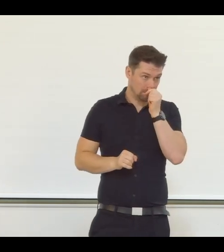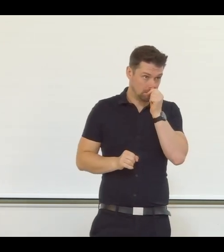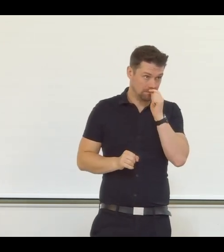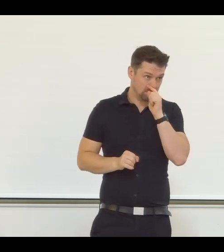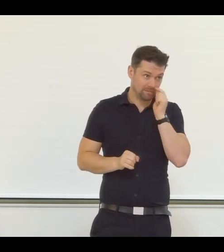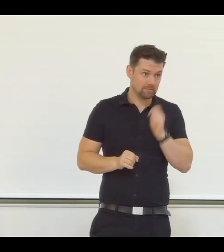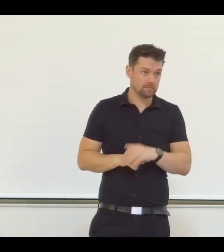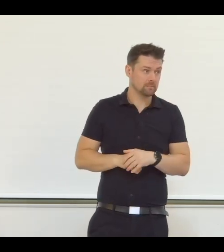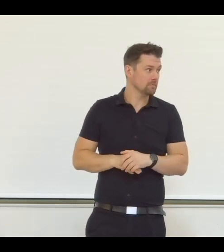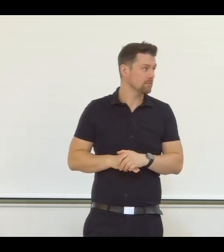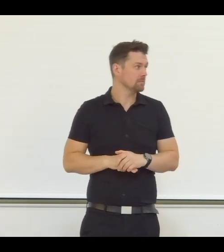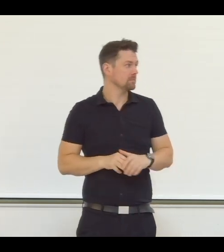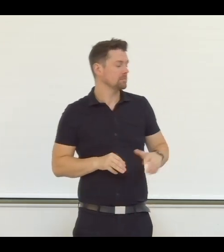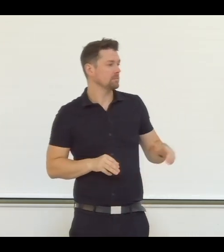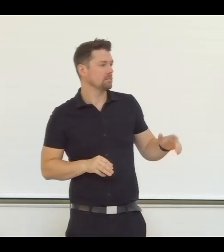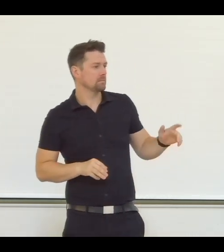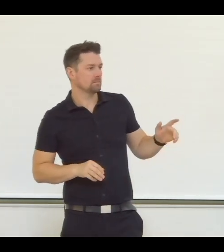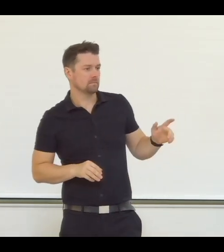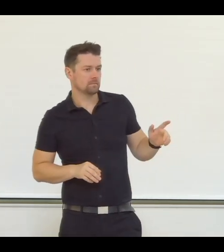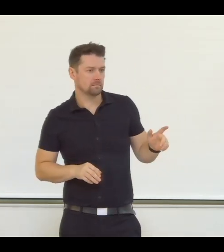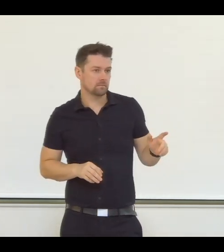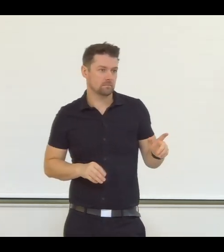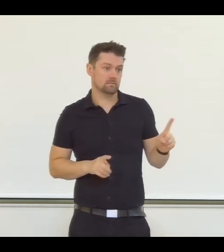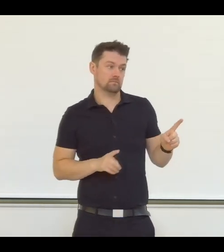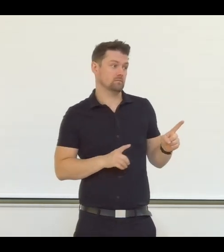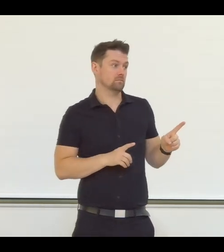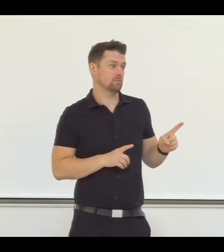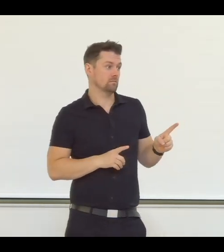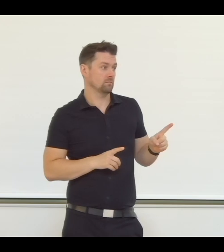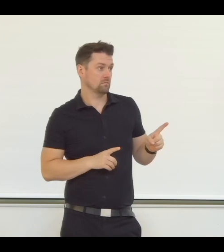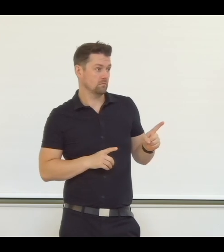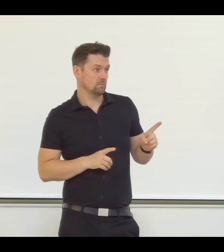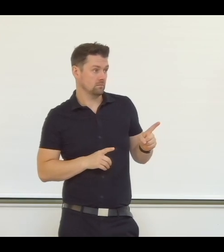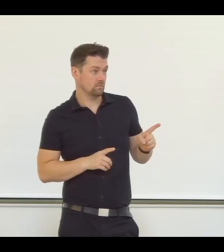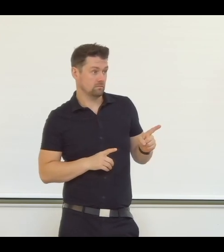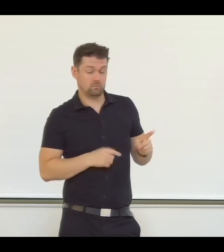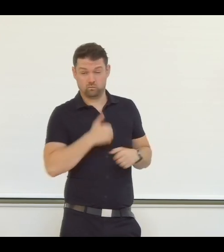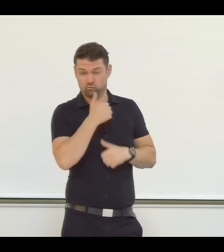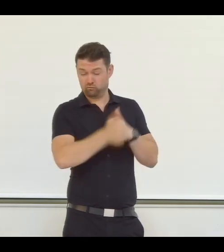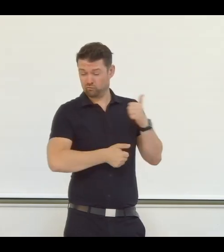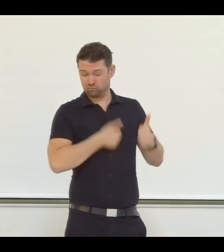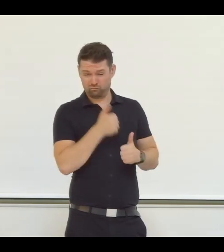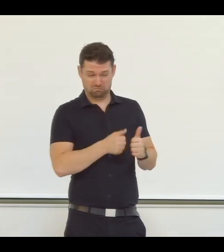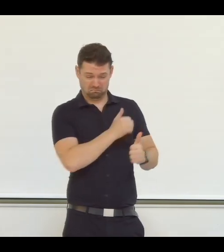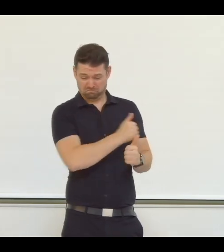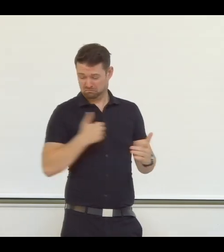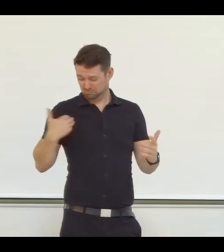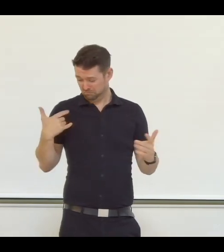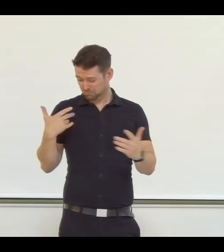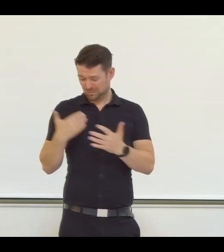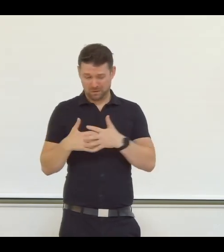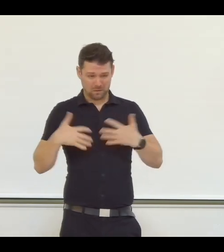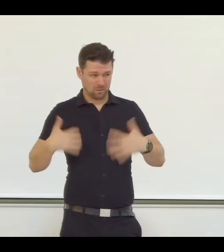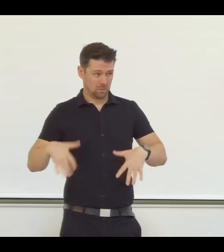Hey, Christiane, it's Florian. Congratulations to the extreme scale and broadness of your approach. I so far have